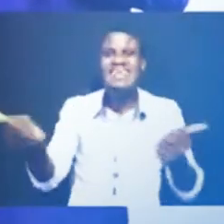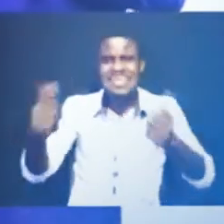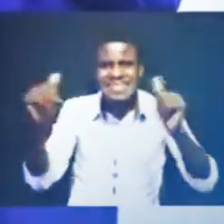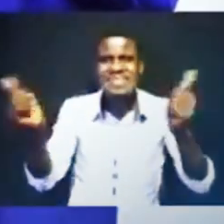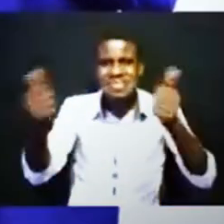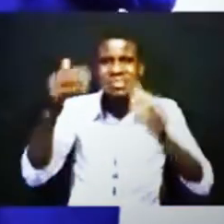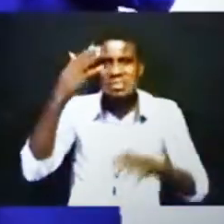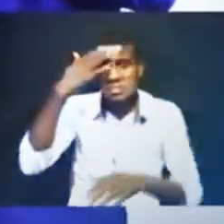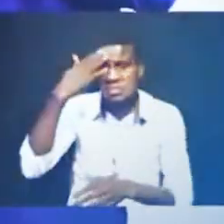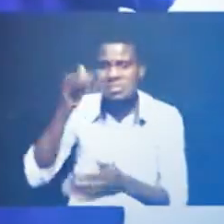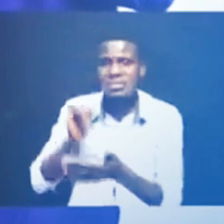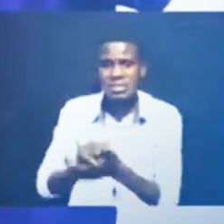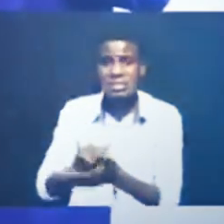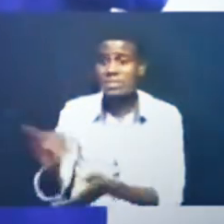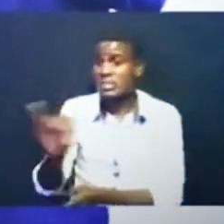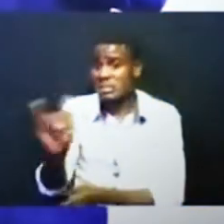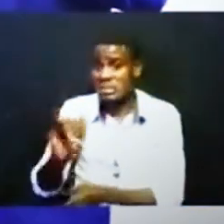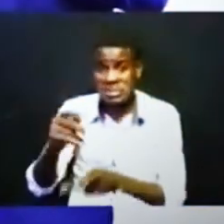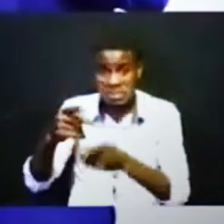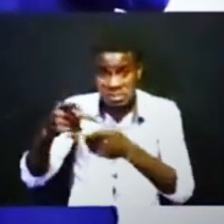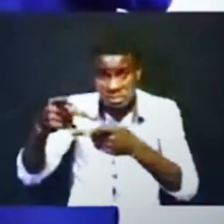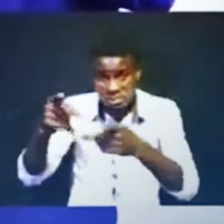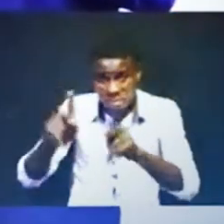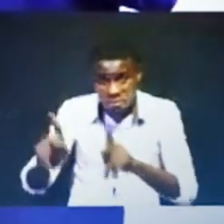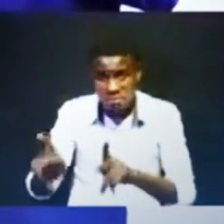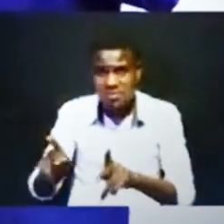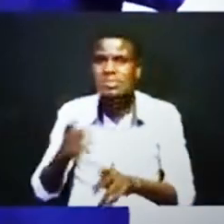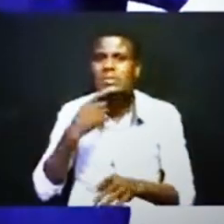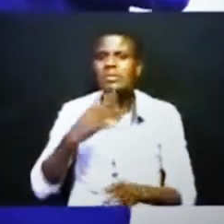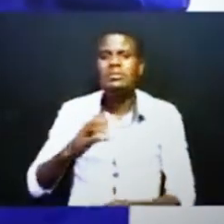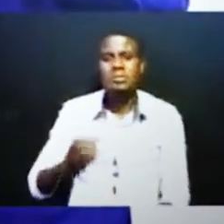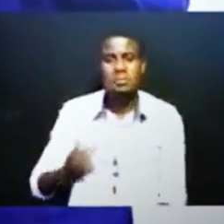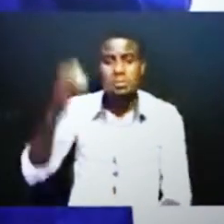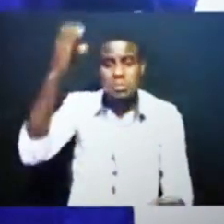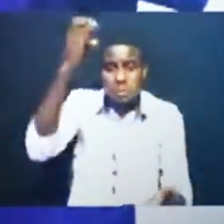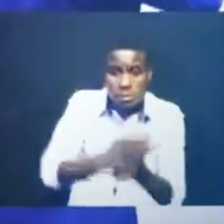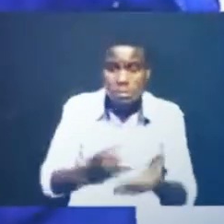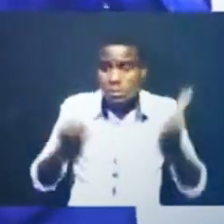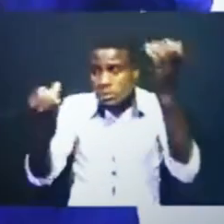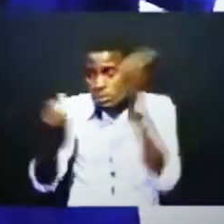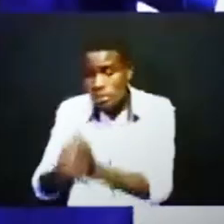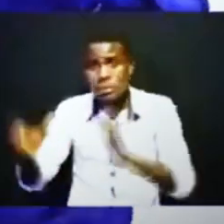beyond all doubt that these same people will say crucify him.